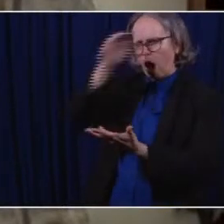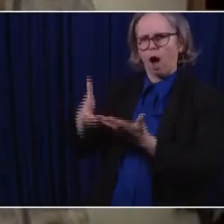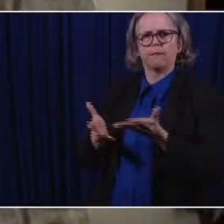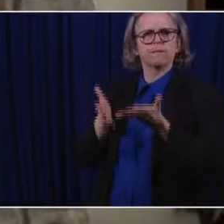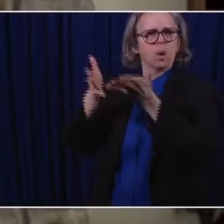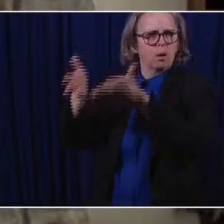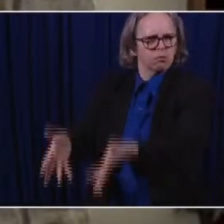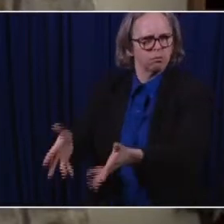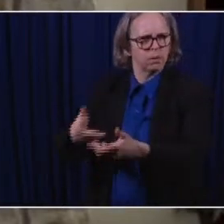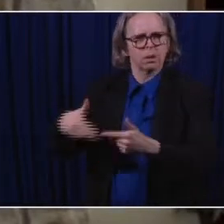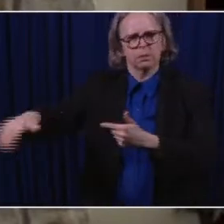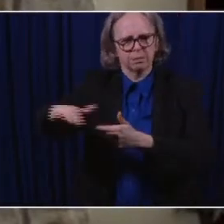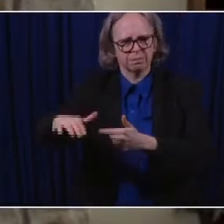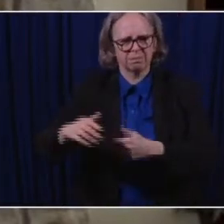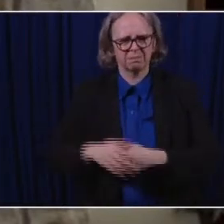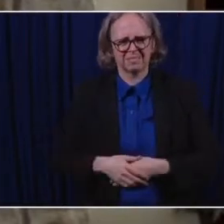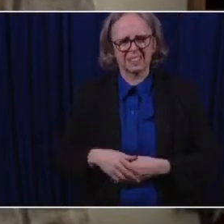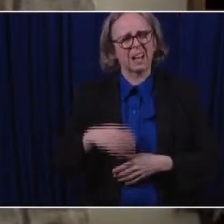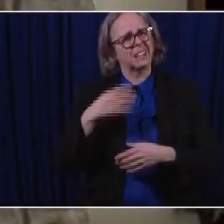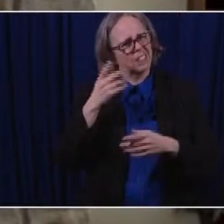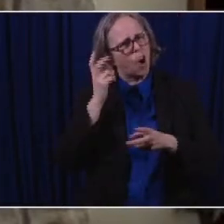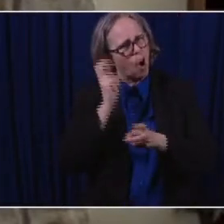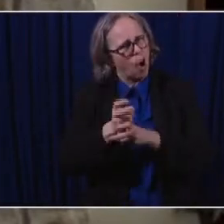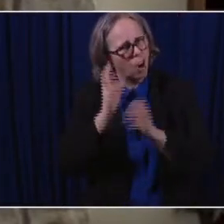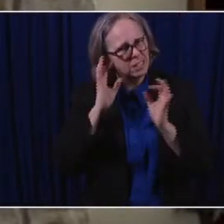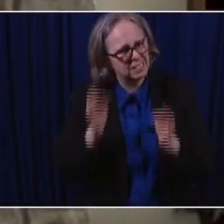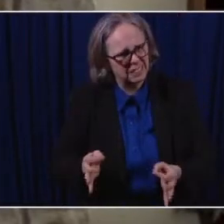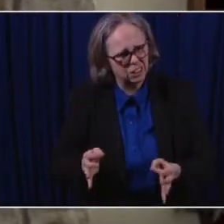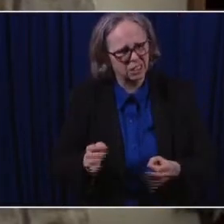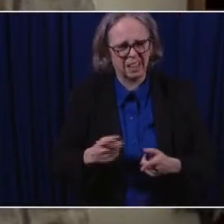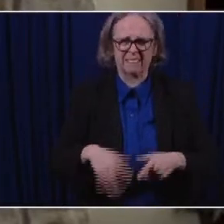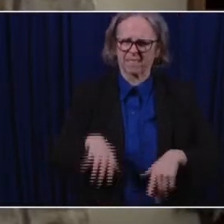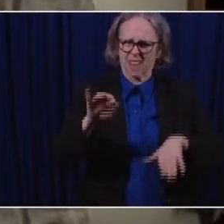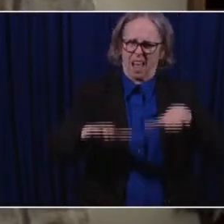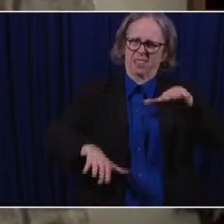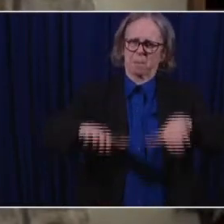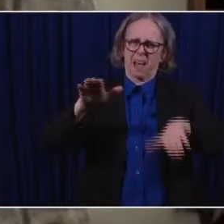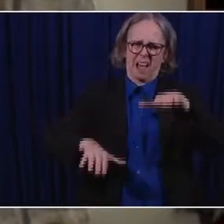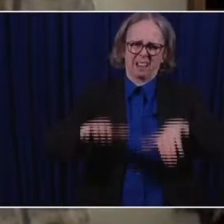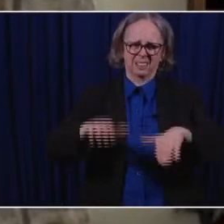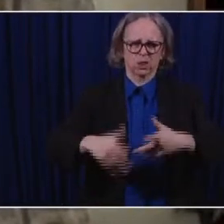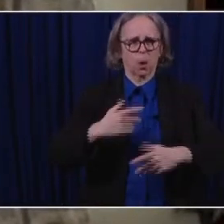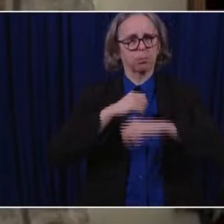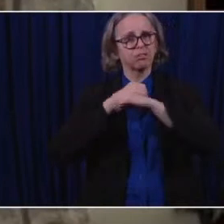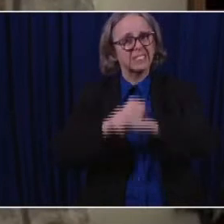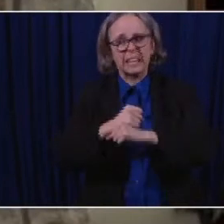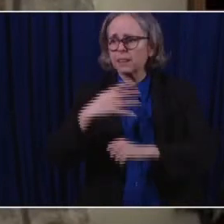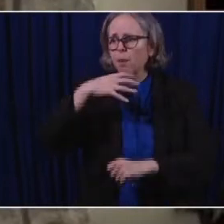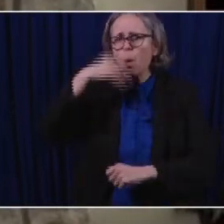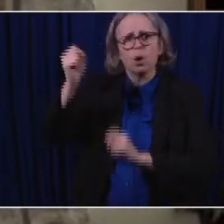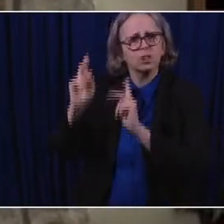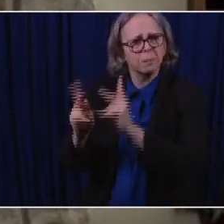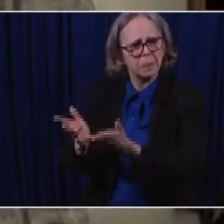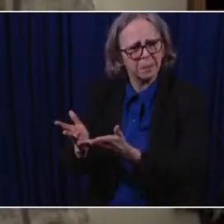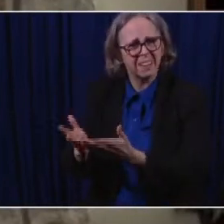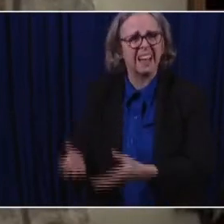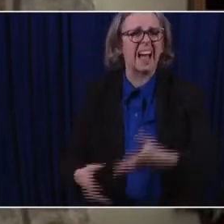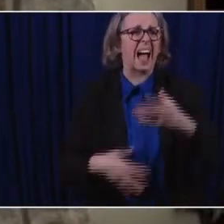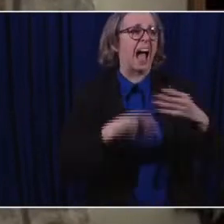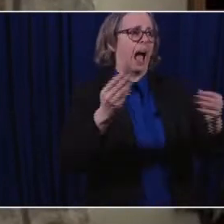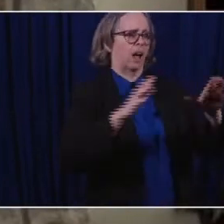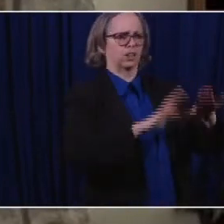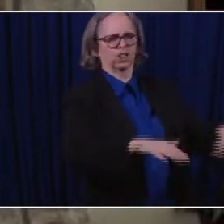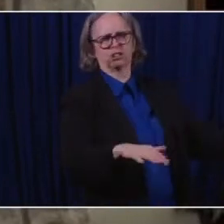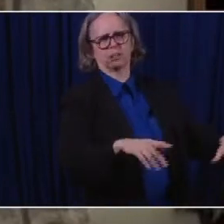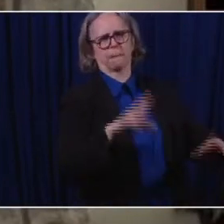to figure out, how we protect our elderly, but at the same time, how we get our kids back in school.